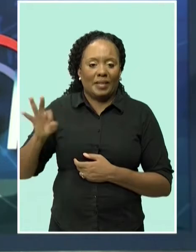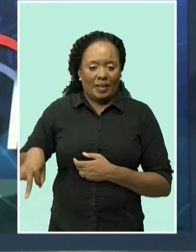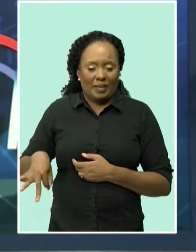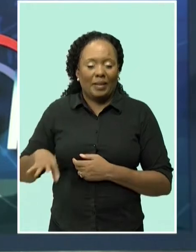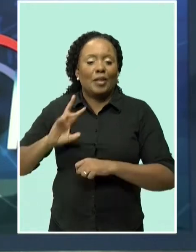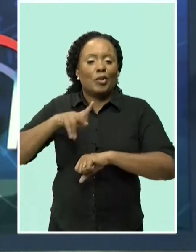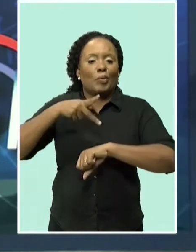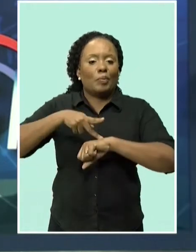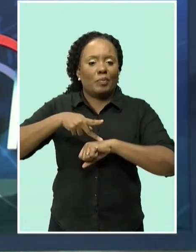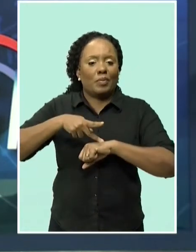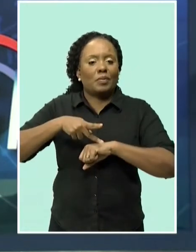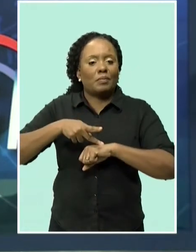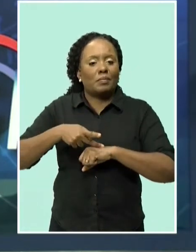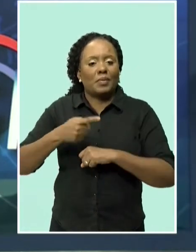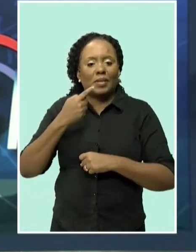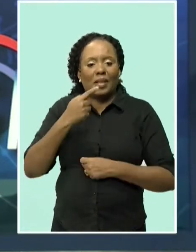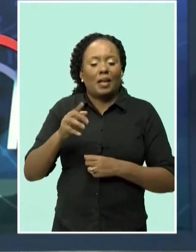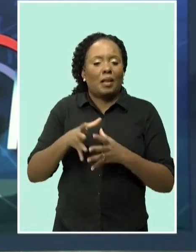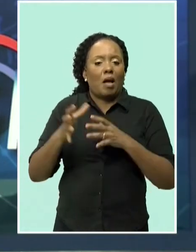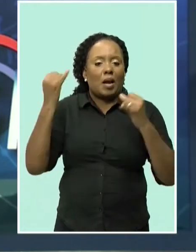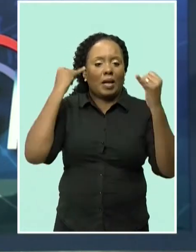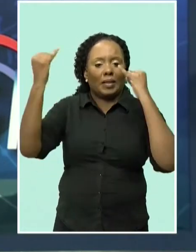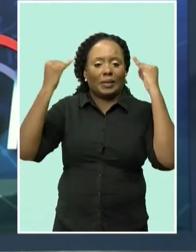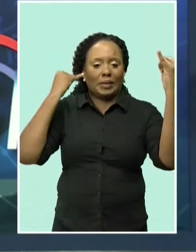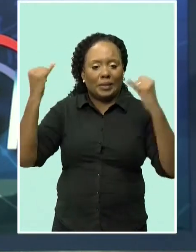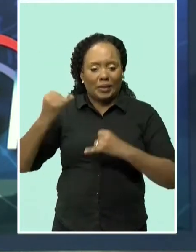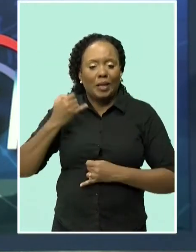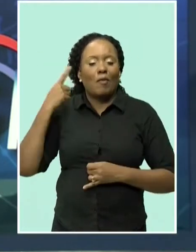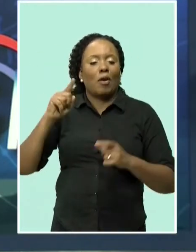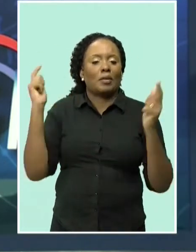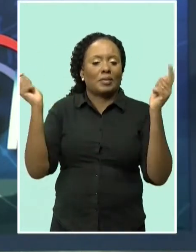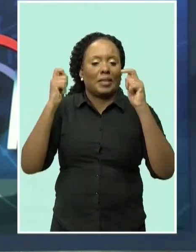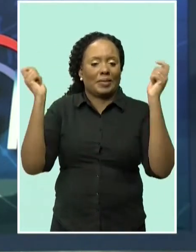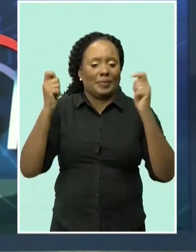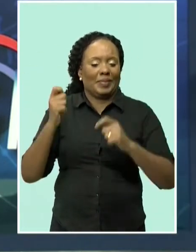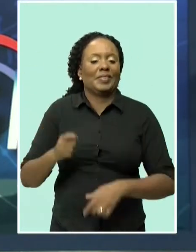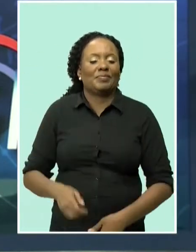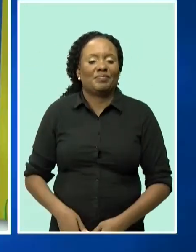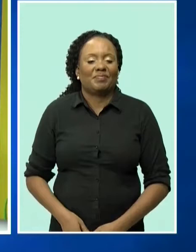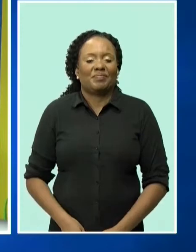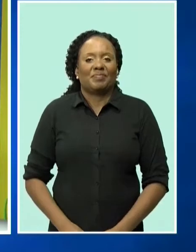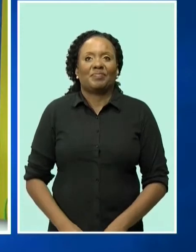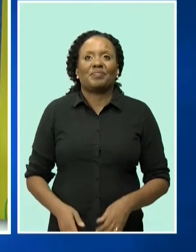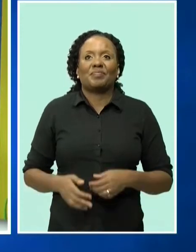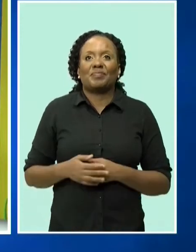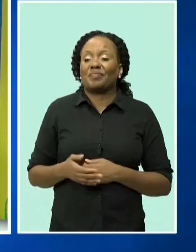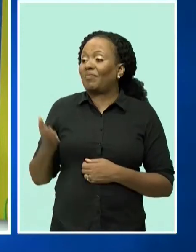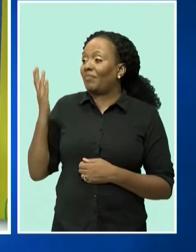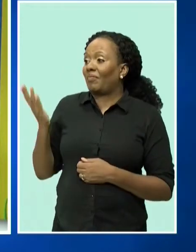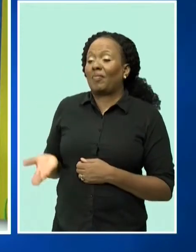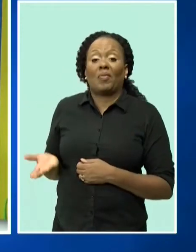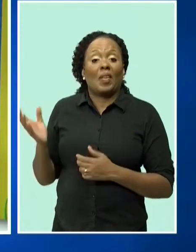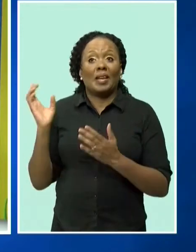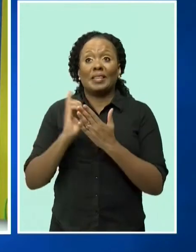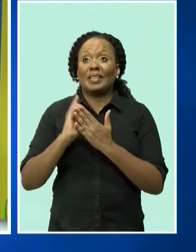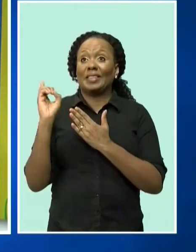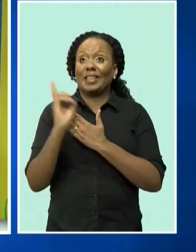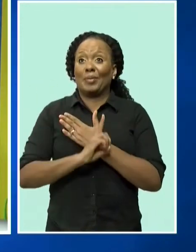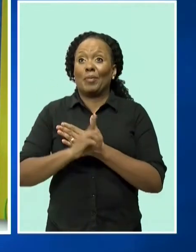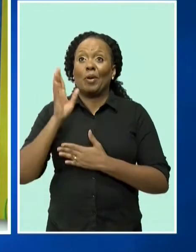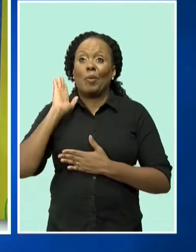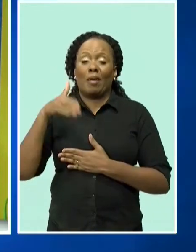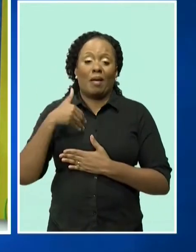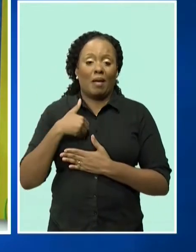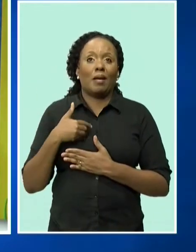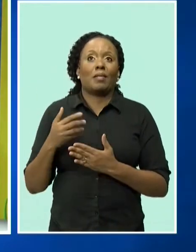told CBC's Morning Barbados several initiatives are planned to mark the milestone. In December, we are going to have an initiative